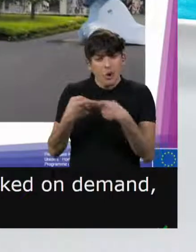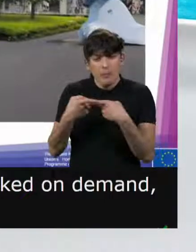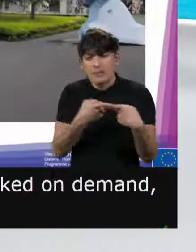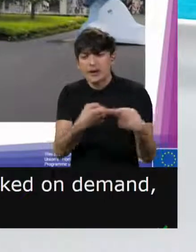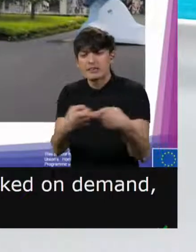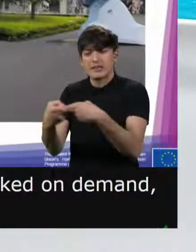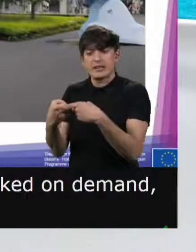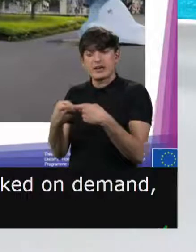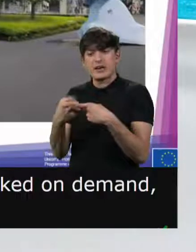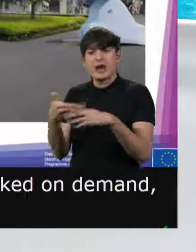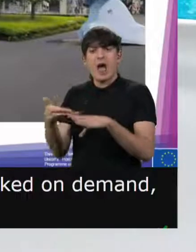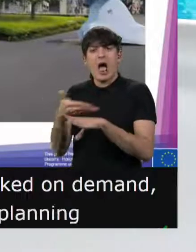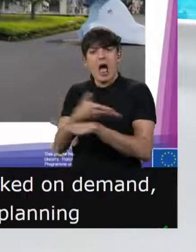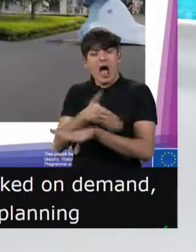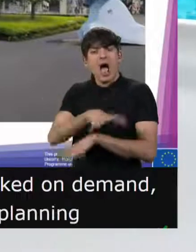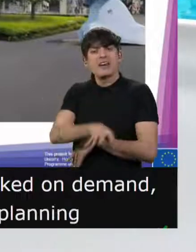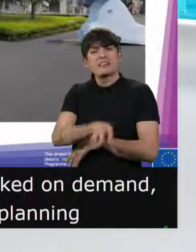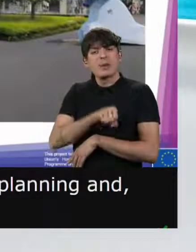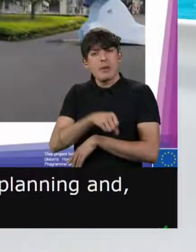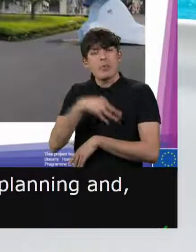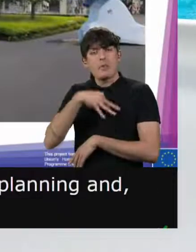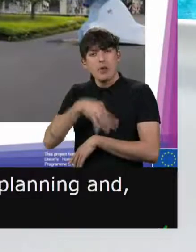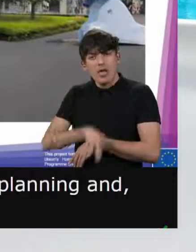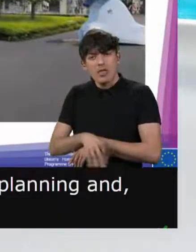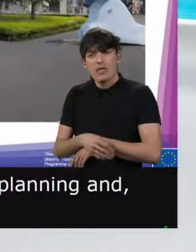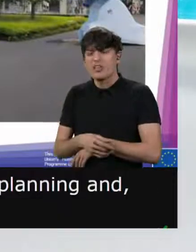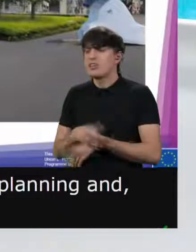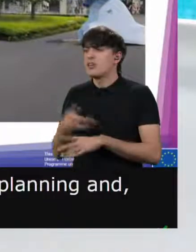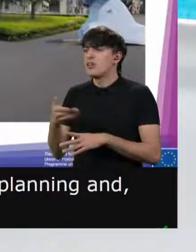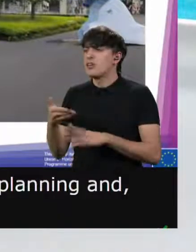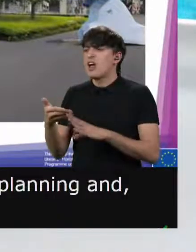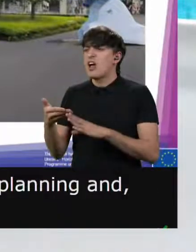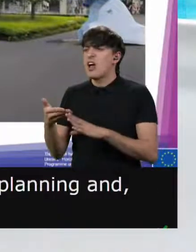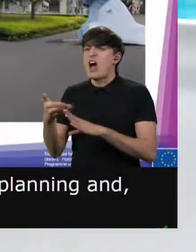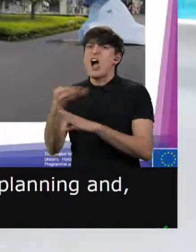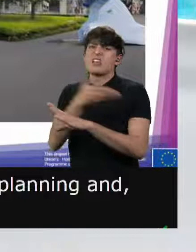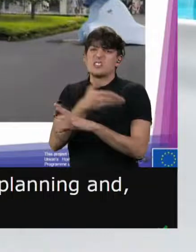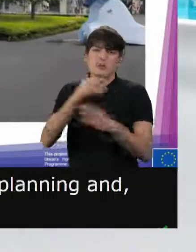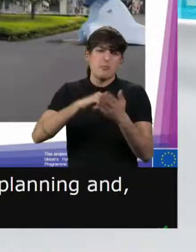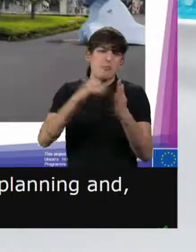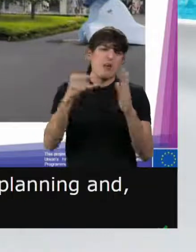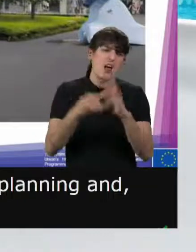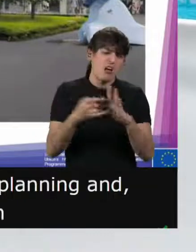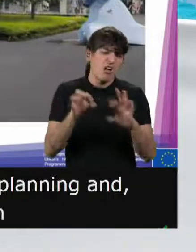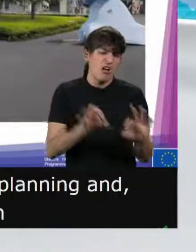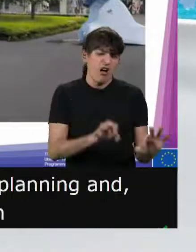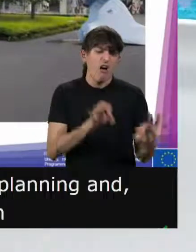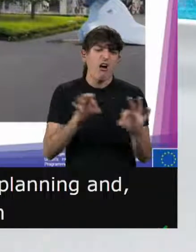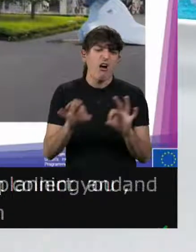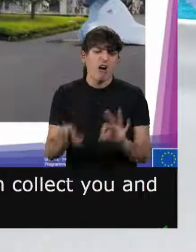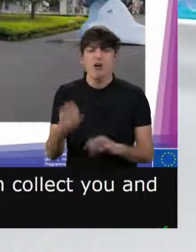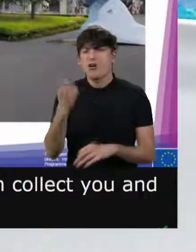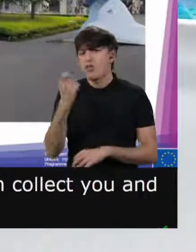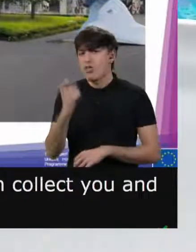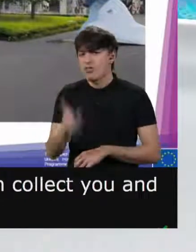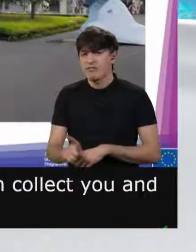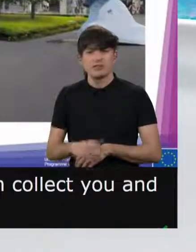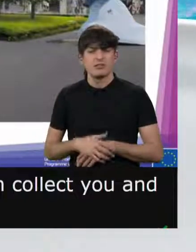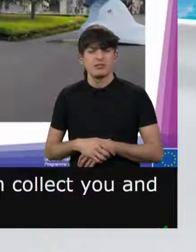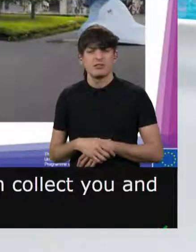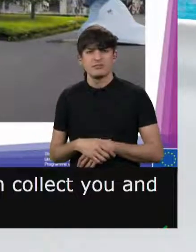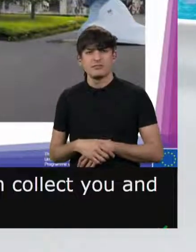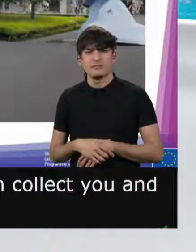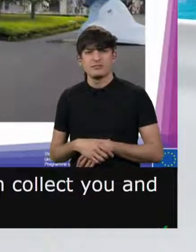and certainly don't require you to find a driver, both collect you and pick you up. They build very much on the model of things like